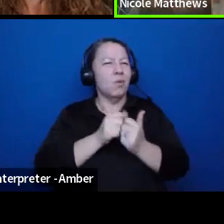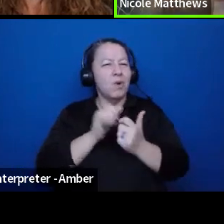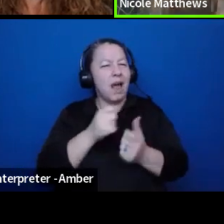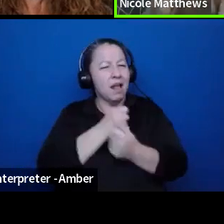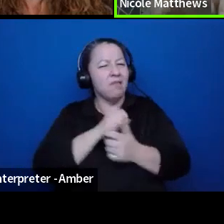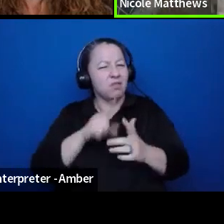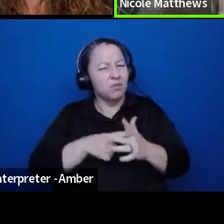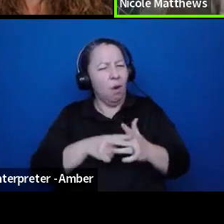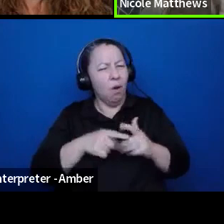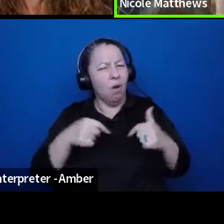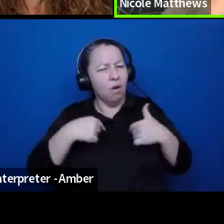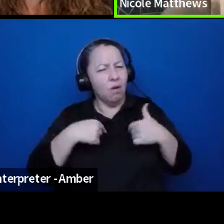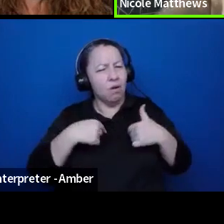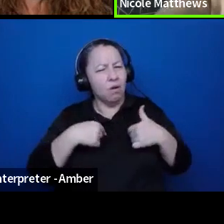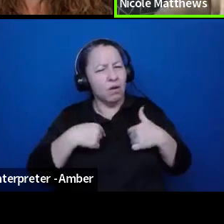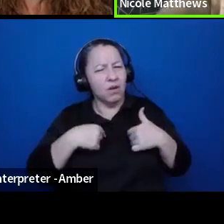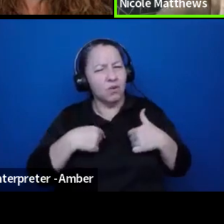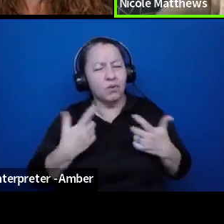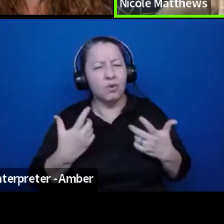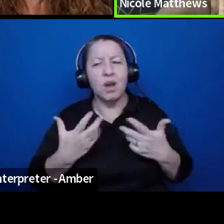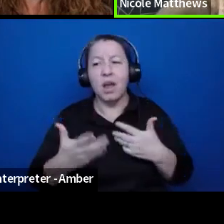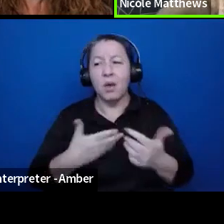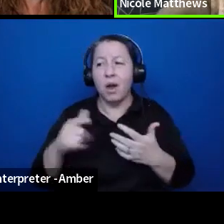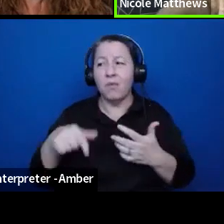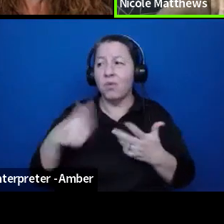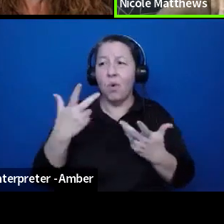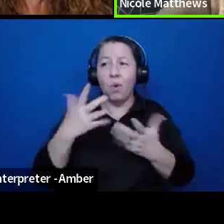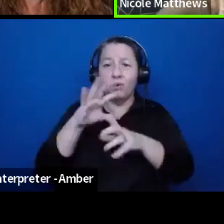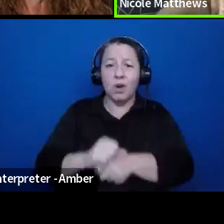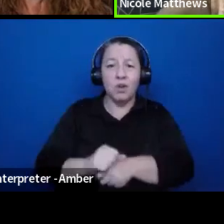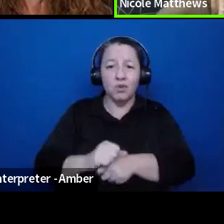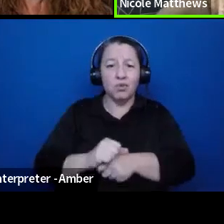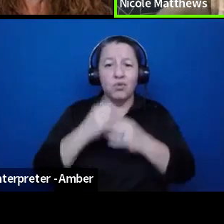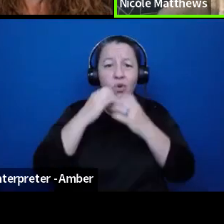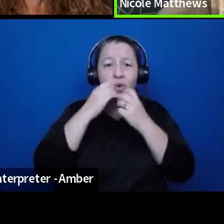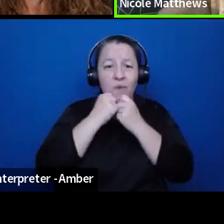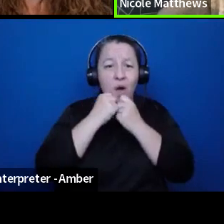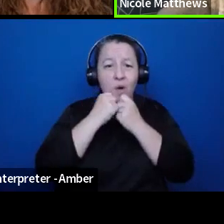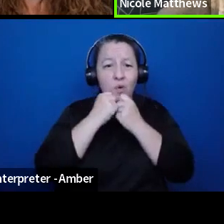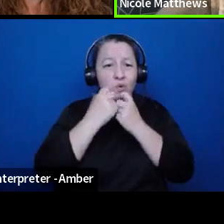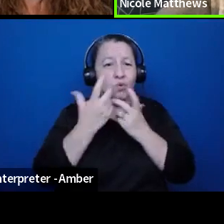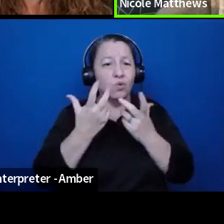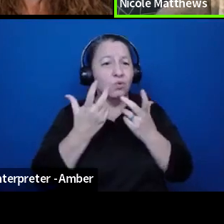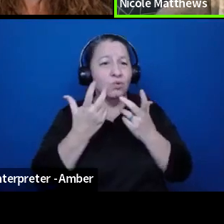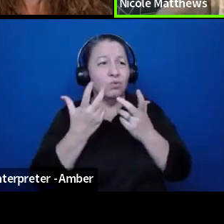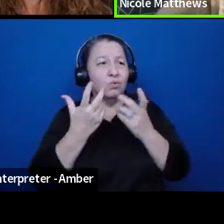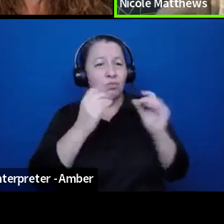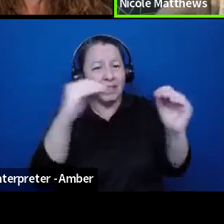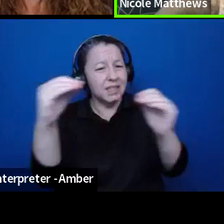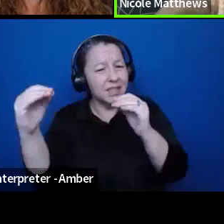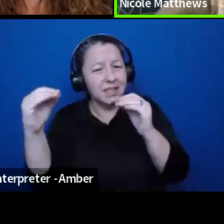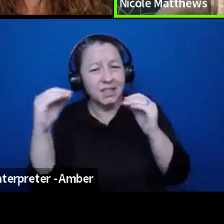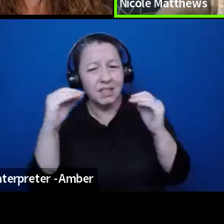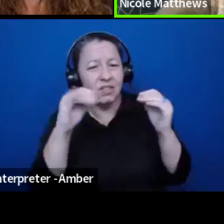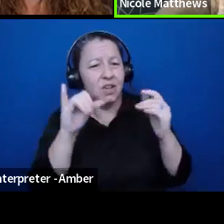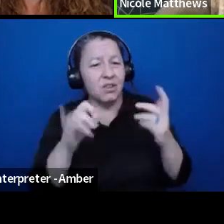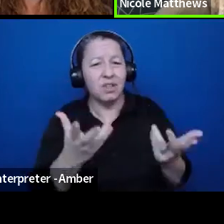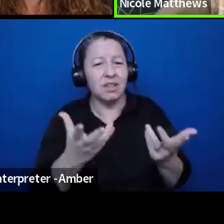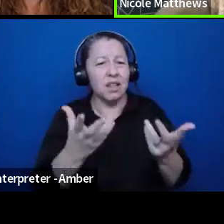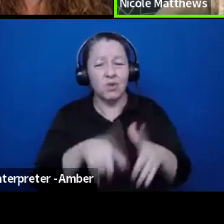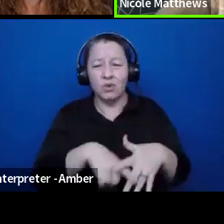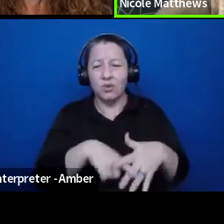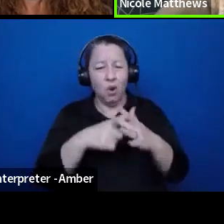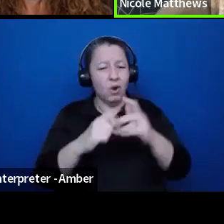whatever, are often universal teachings that we can start as a framework. And